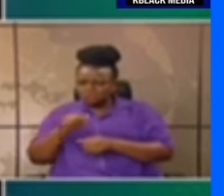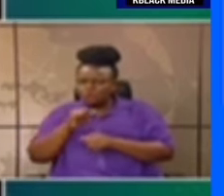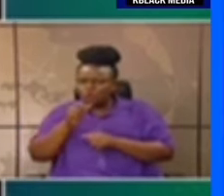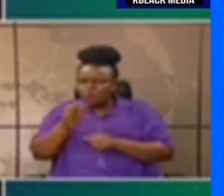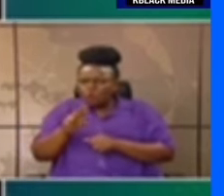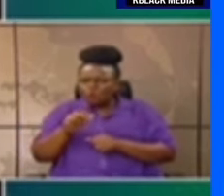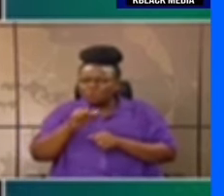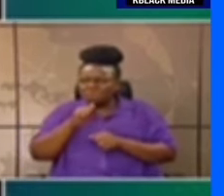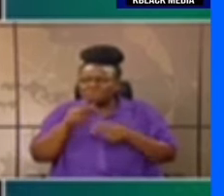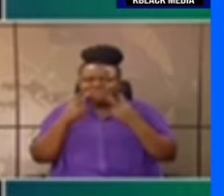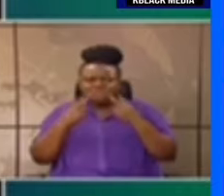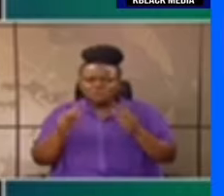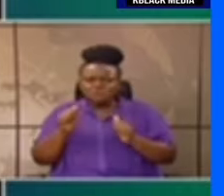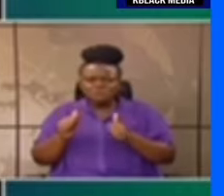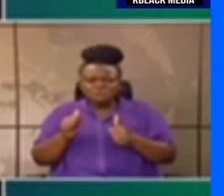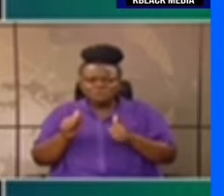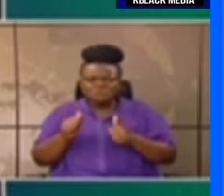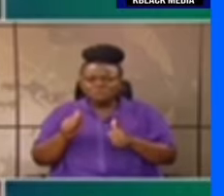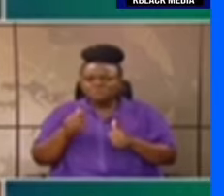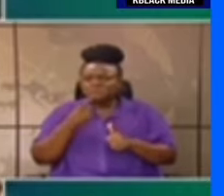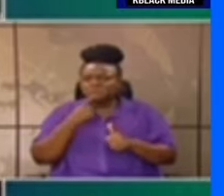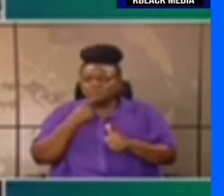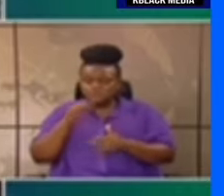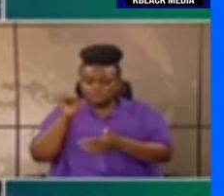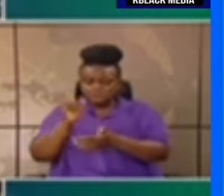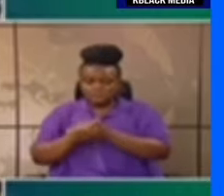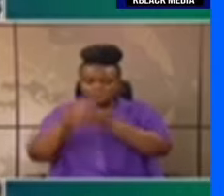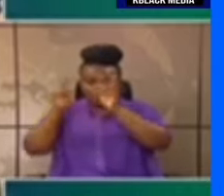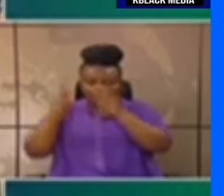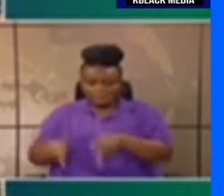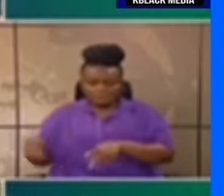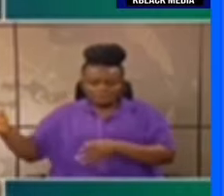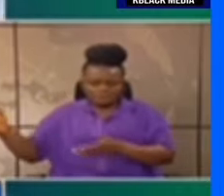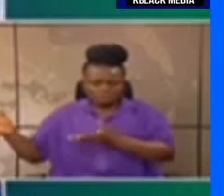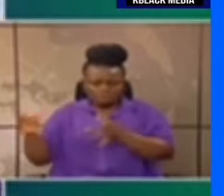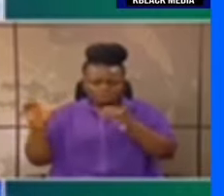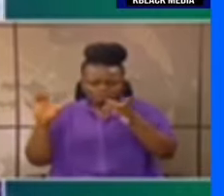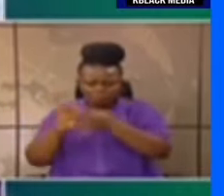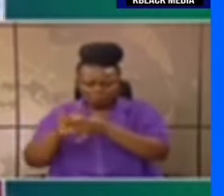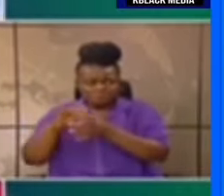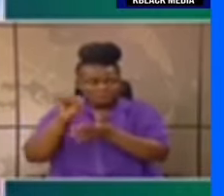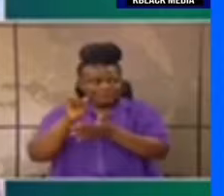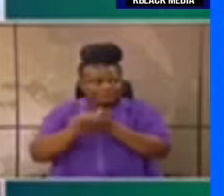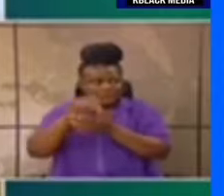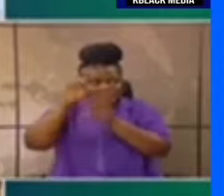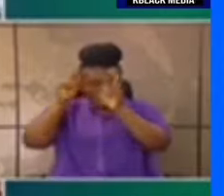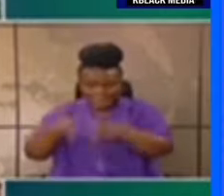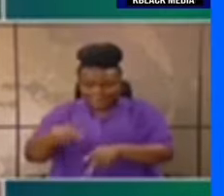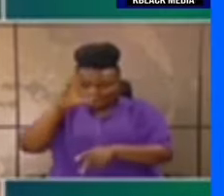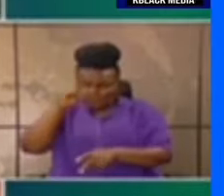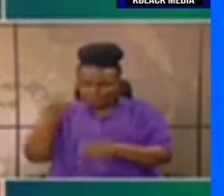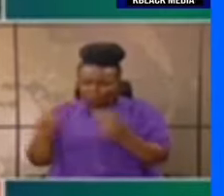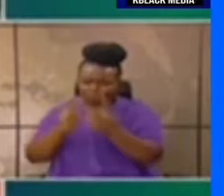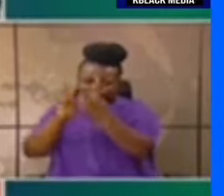moment. Kamara no, Kamara na ngata no police for the principal chapter no kwa nini encounter kaka na omo